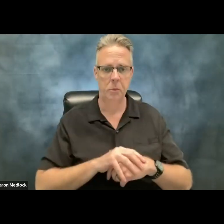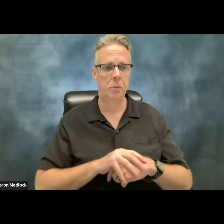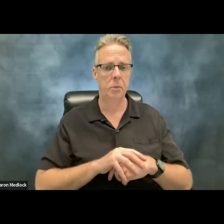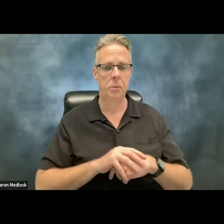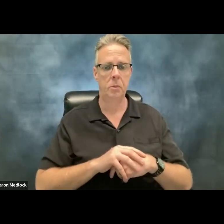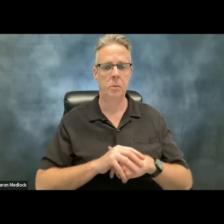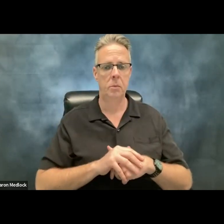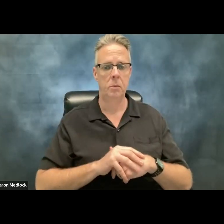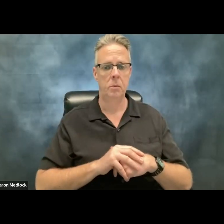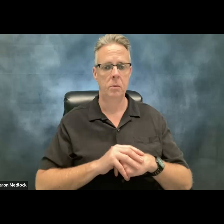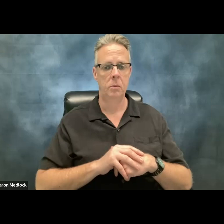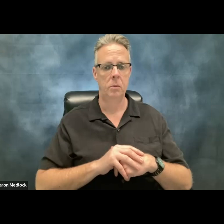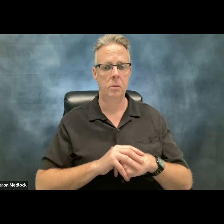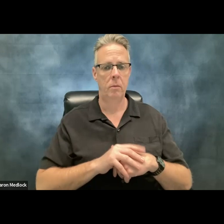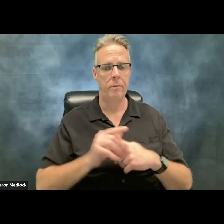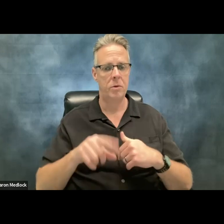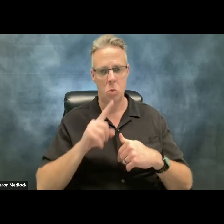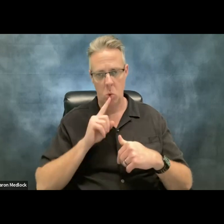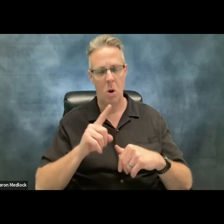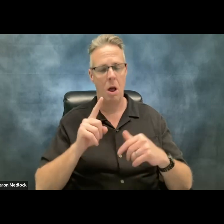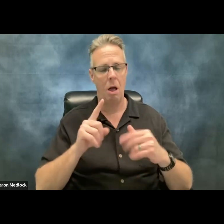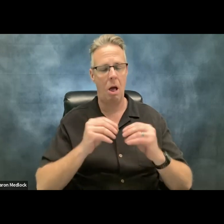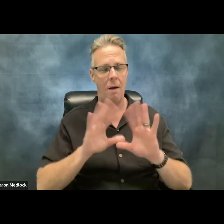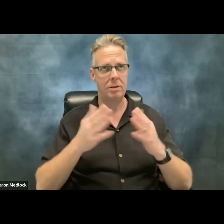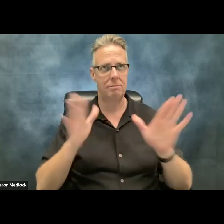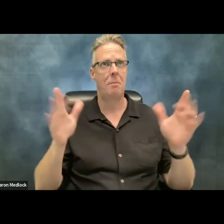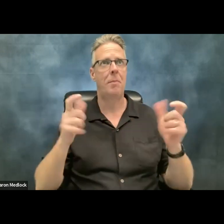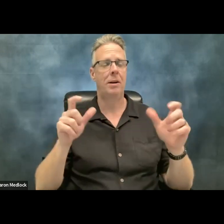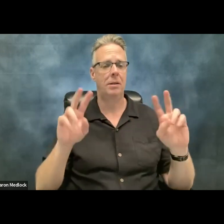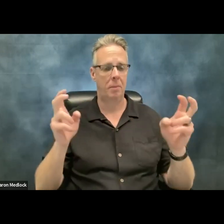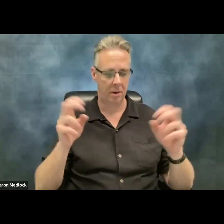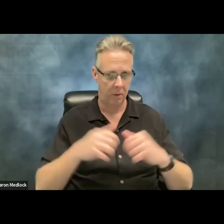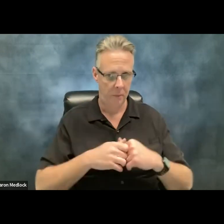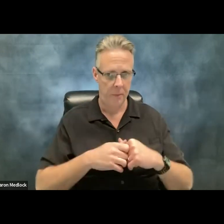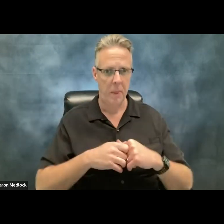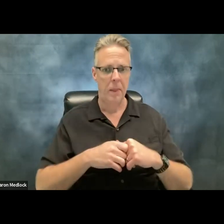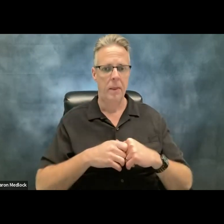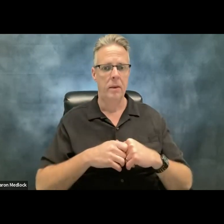Yeah, I mean, obviously these are really big topics, and something that I